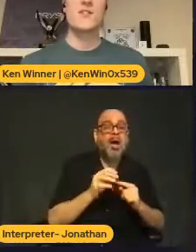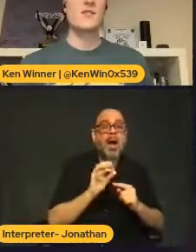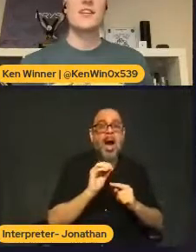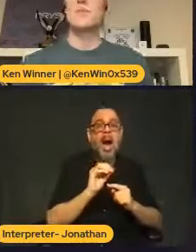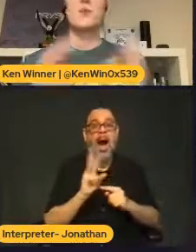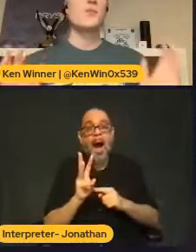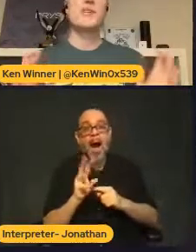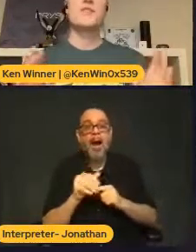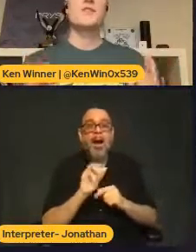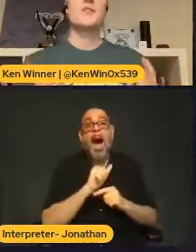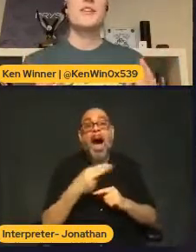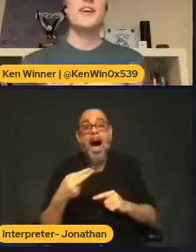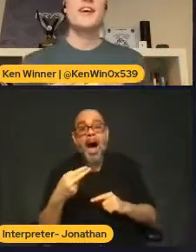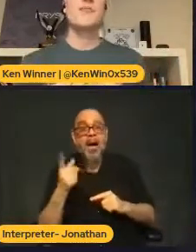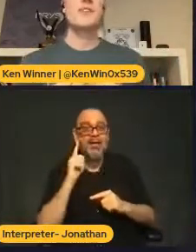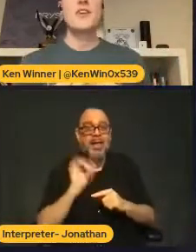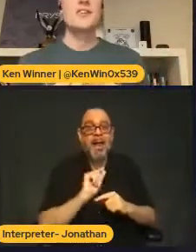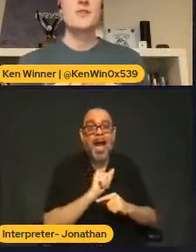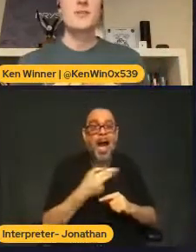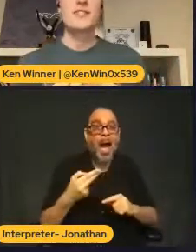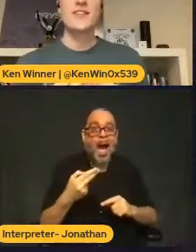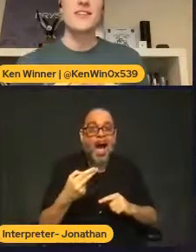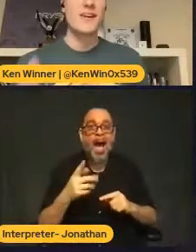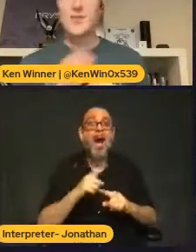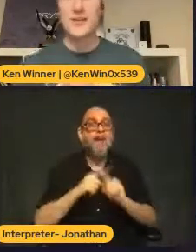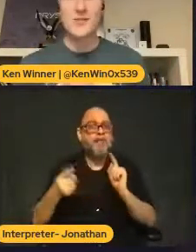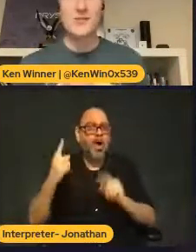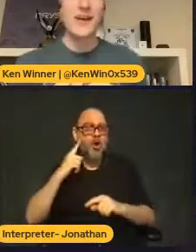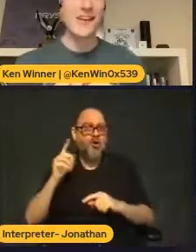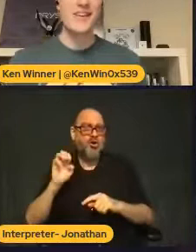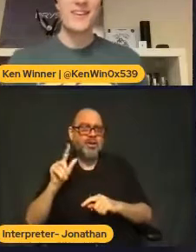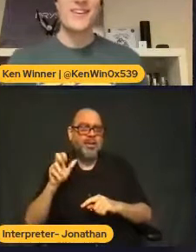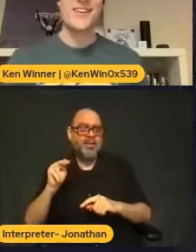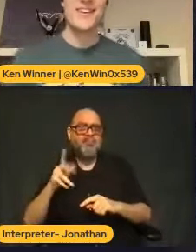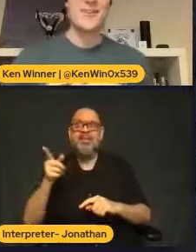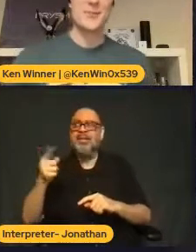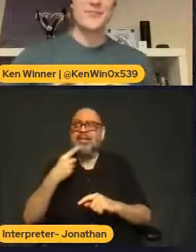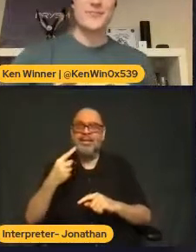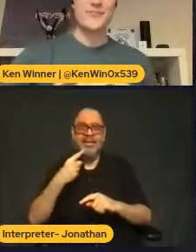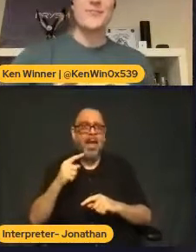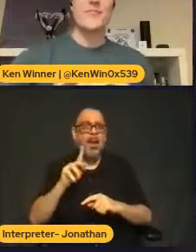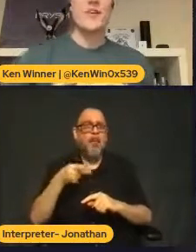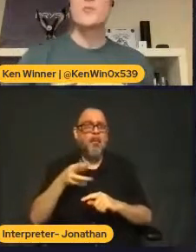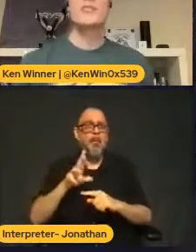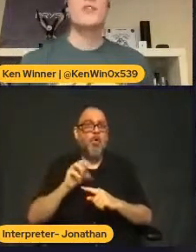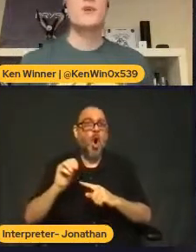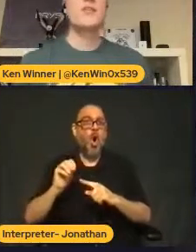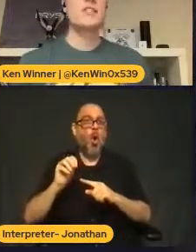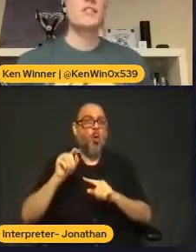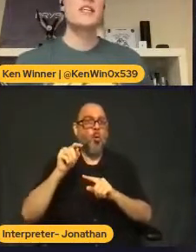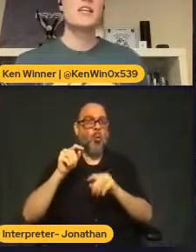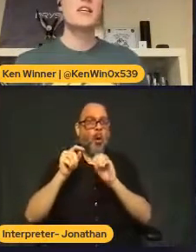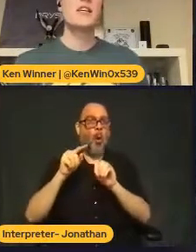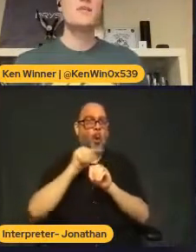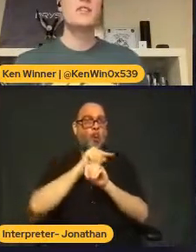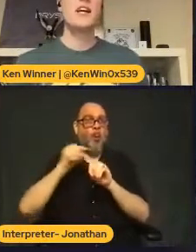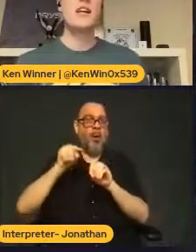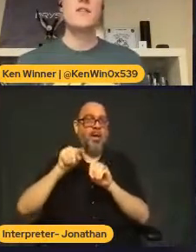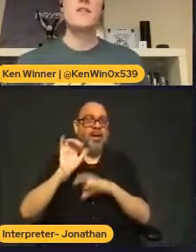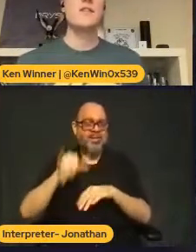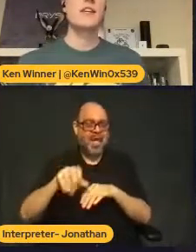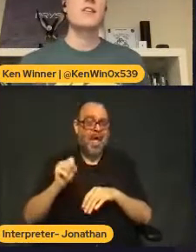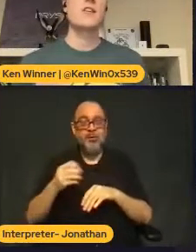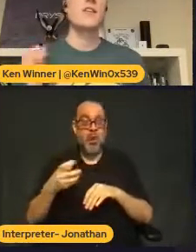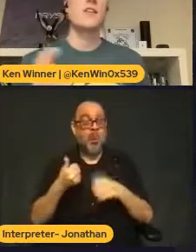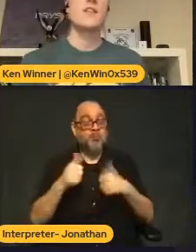Progen. So in preparation for today, I've been trying to switch myself, and now I'm trying to switch back. Hope to see you all in the CDK Dev